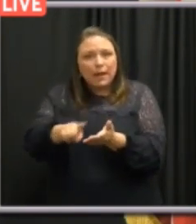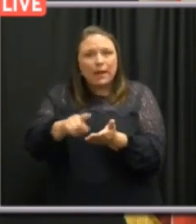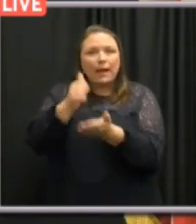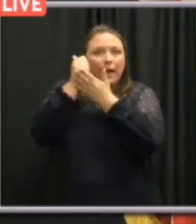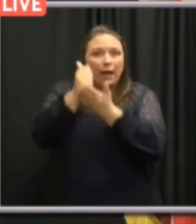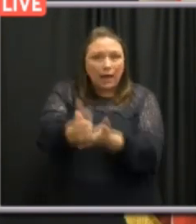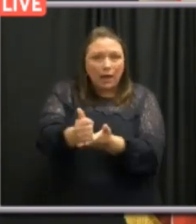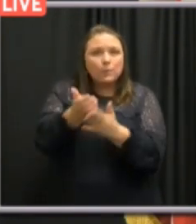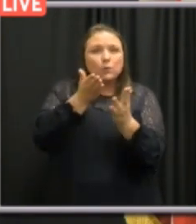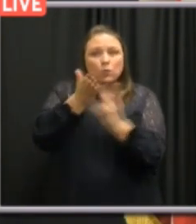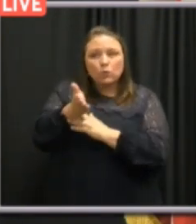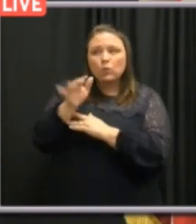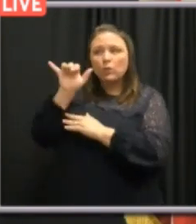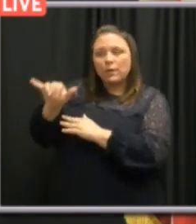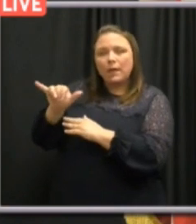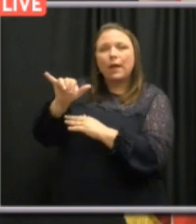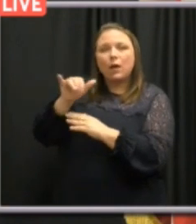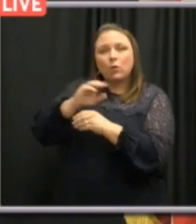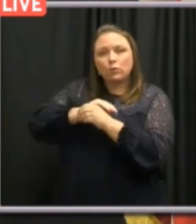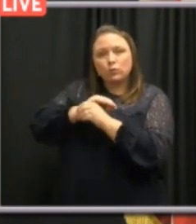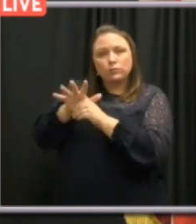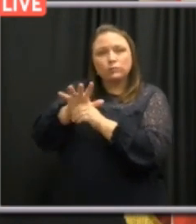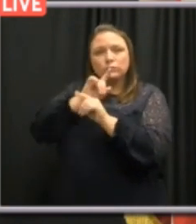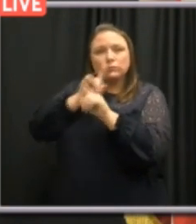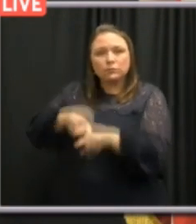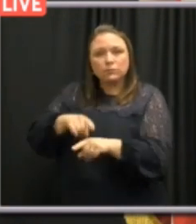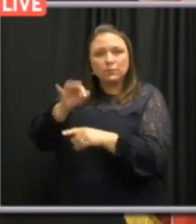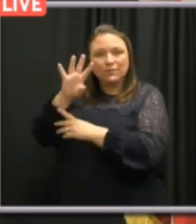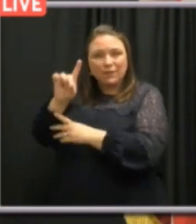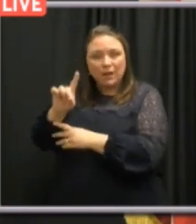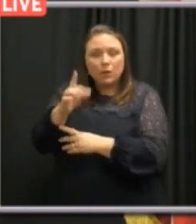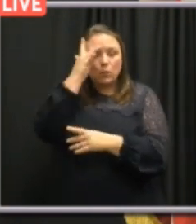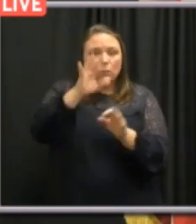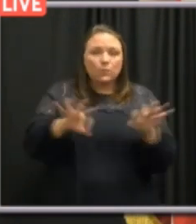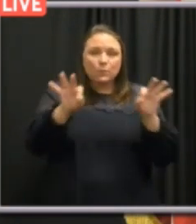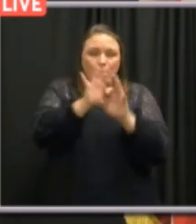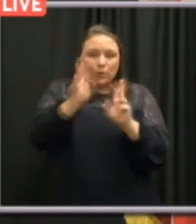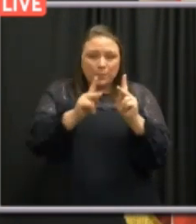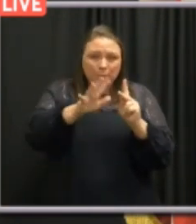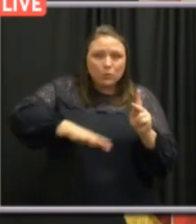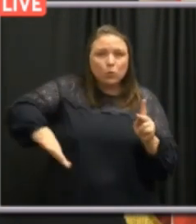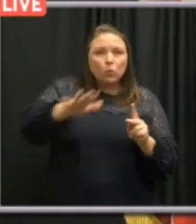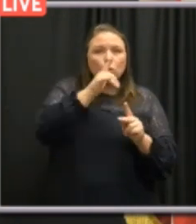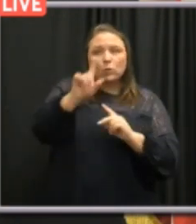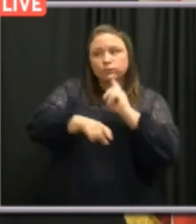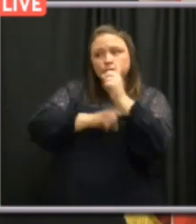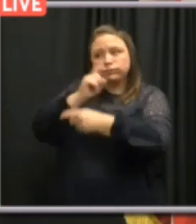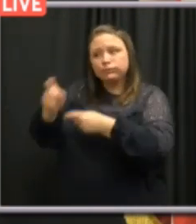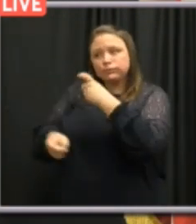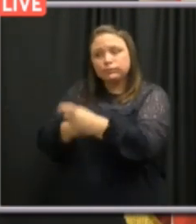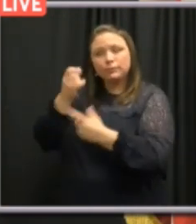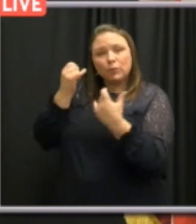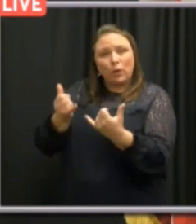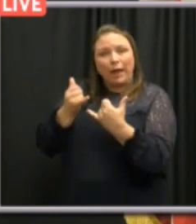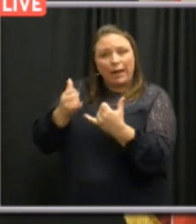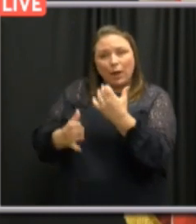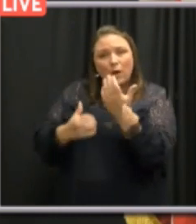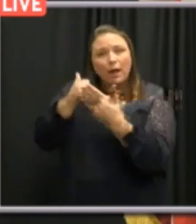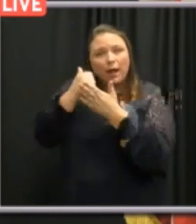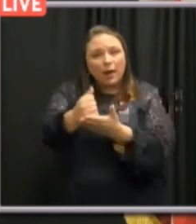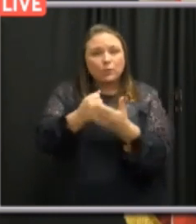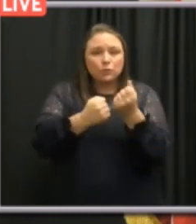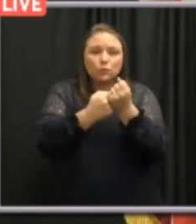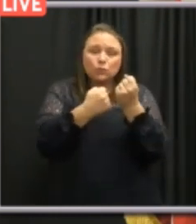COVID-19 Response Fund, and why it's important for members of our community who are able to contribute at this time to support the